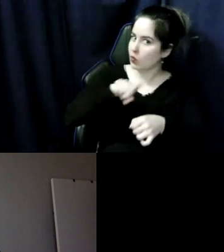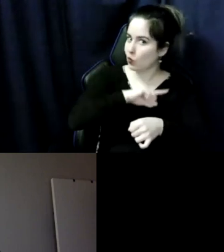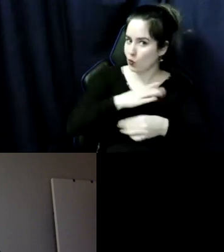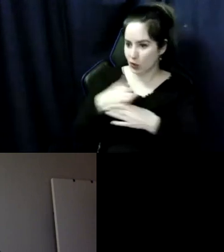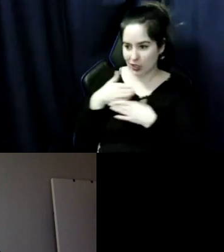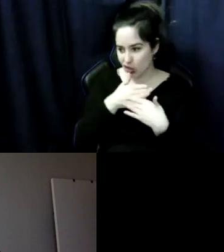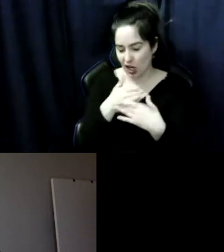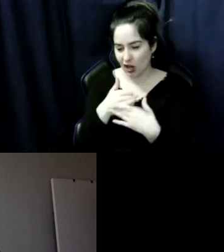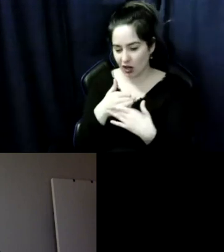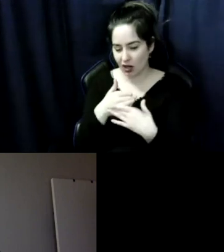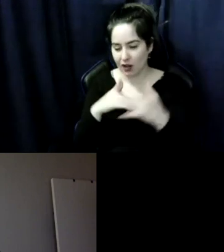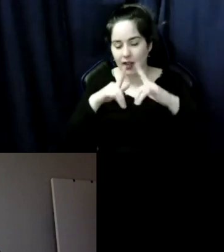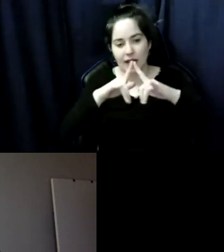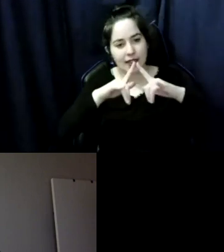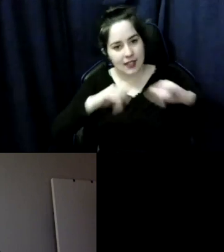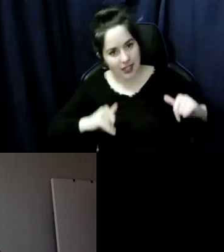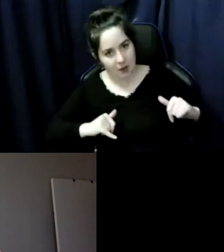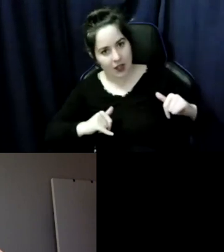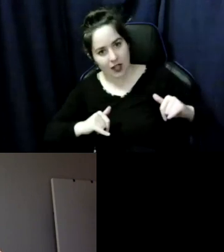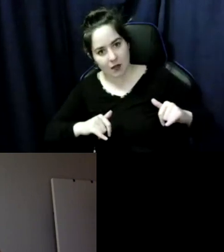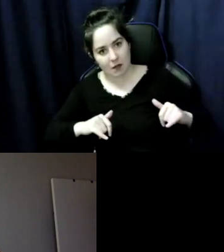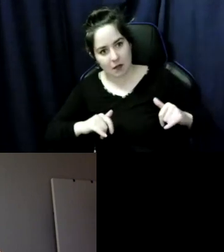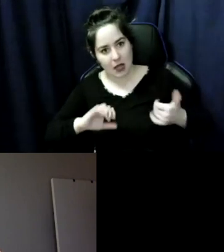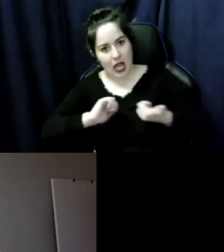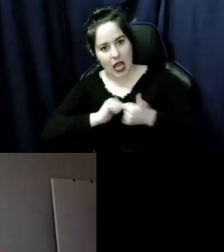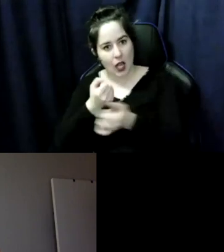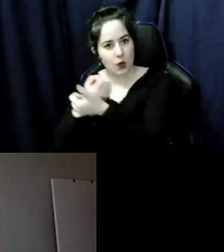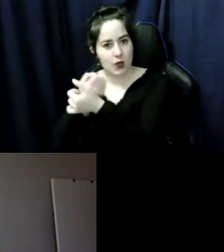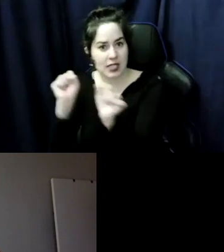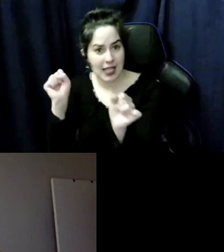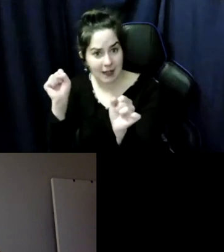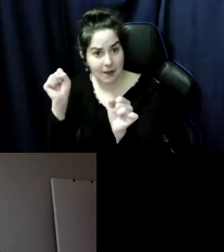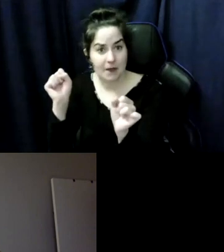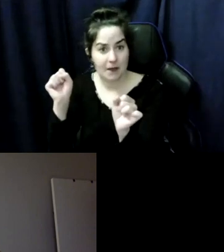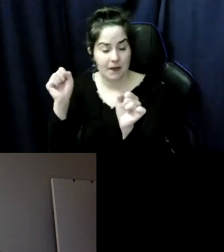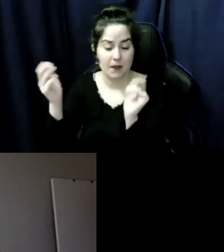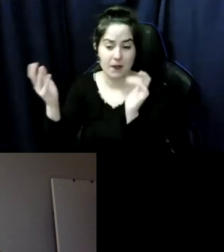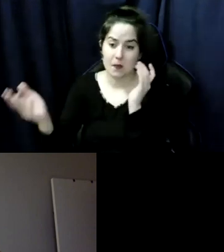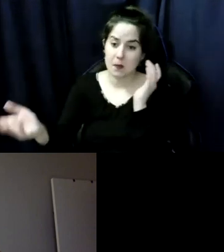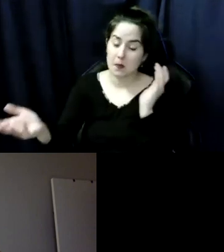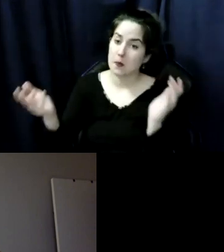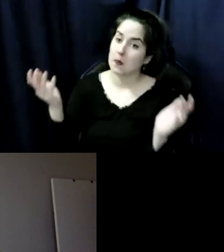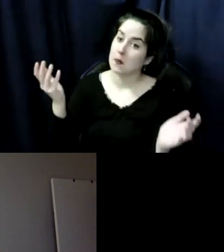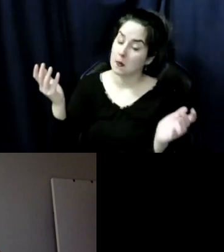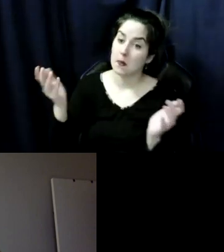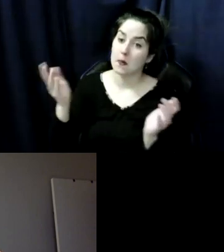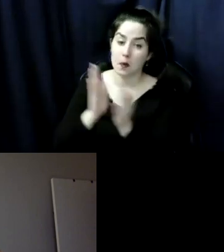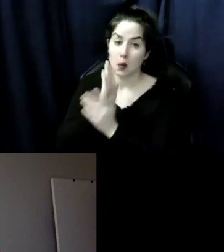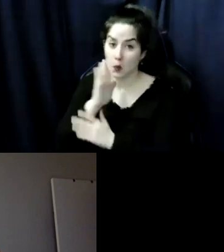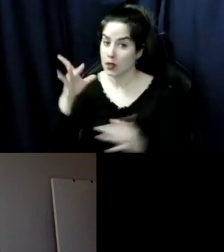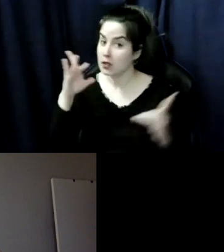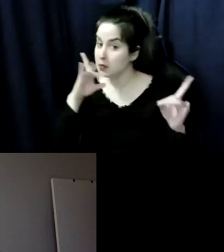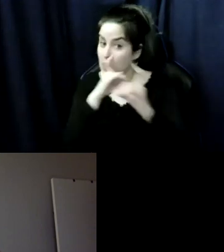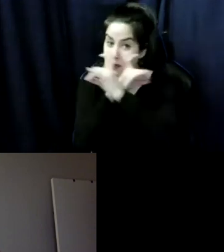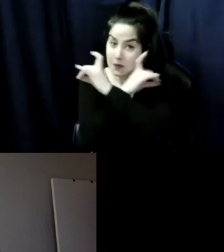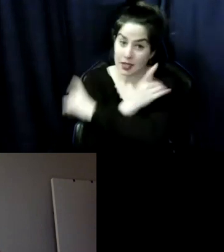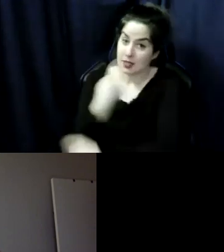safe. So yeah, this is going to be a real dance that we're all going to have to navigate